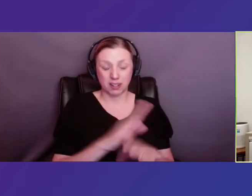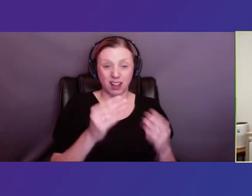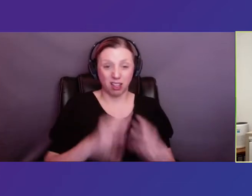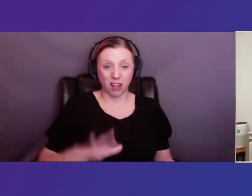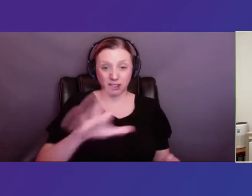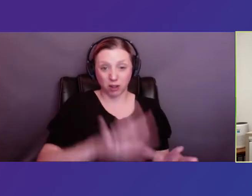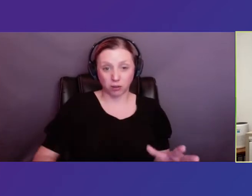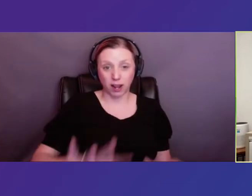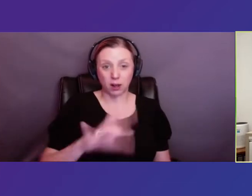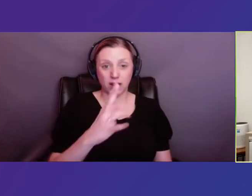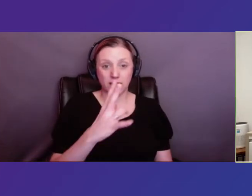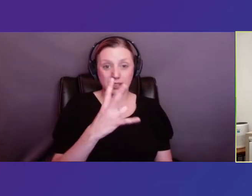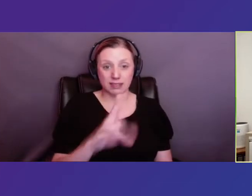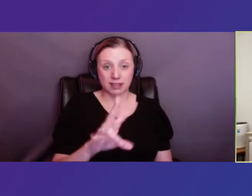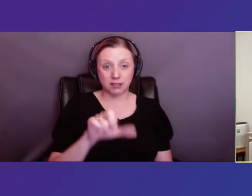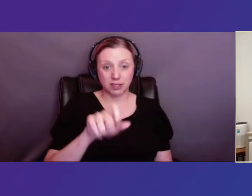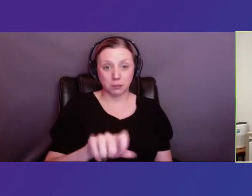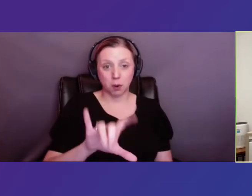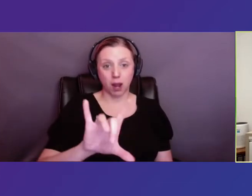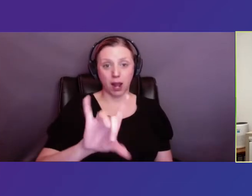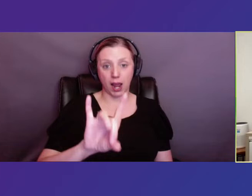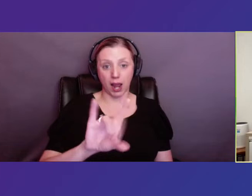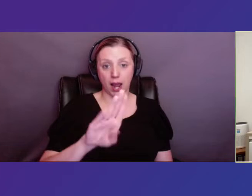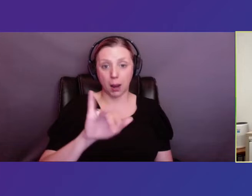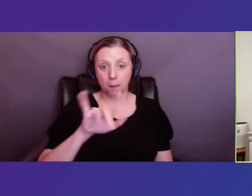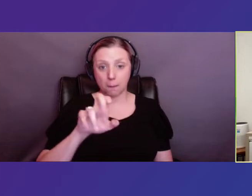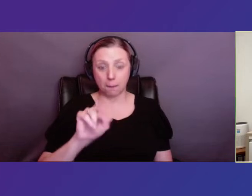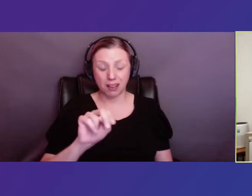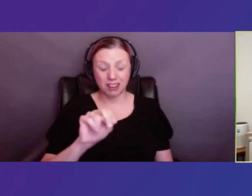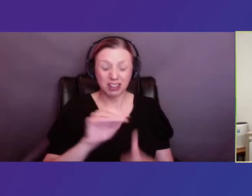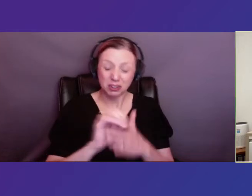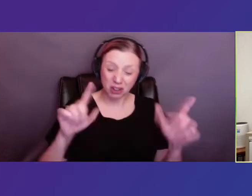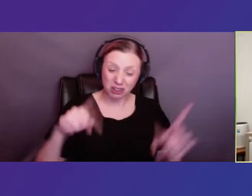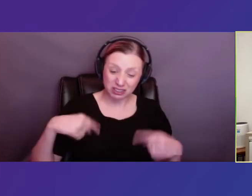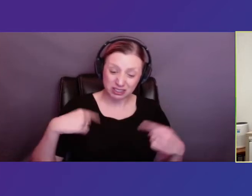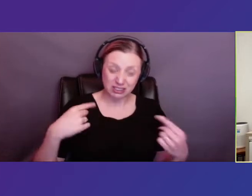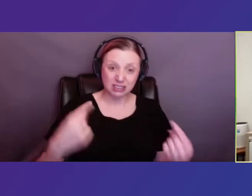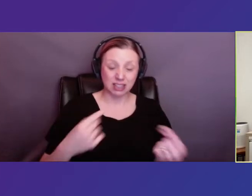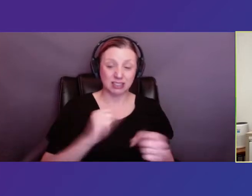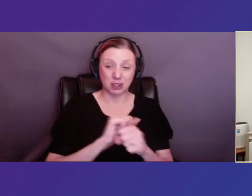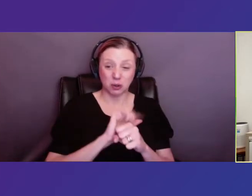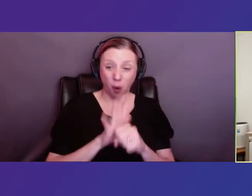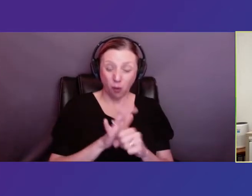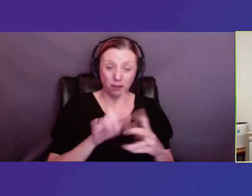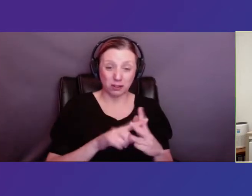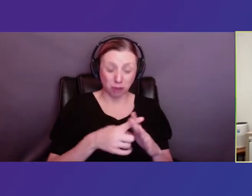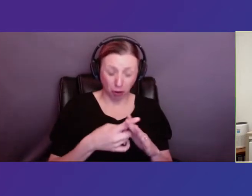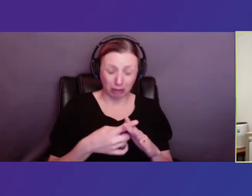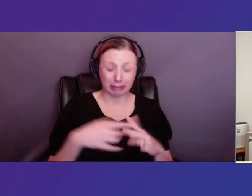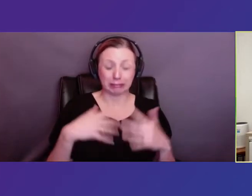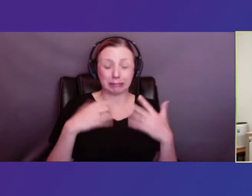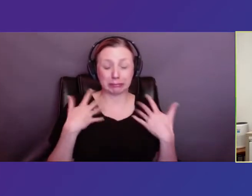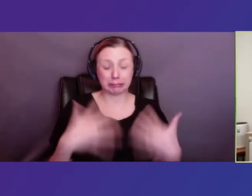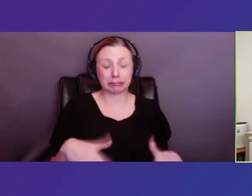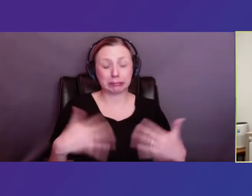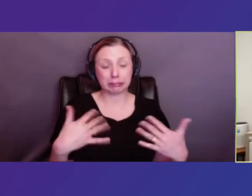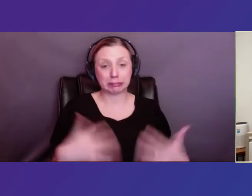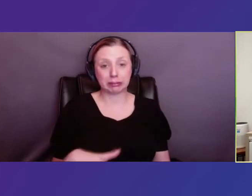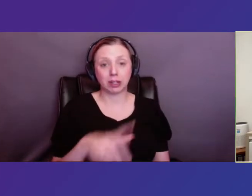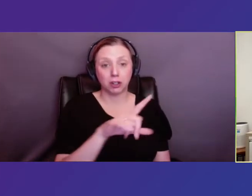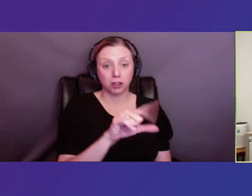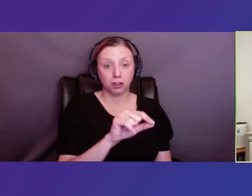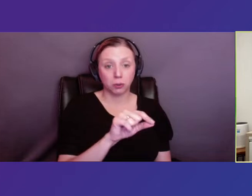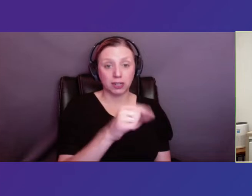nearly $17.8 billion over the course of the pandemic. Between 2019